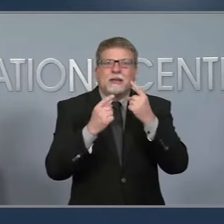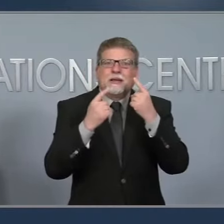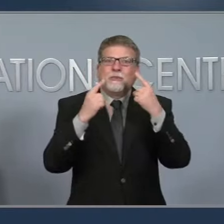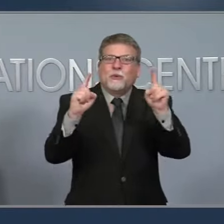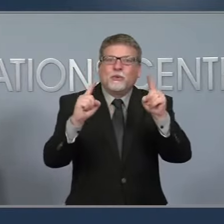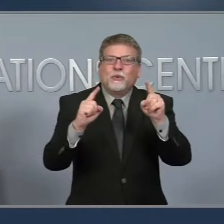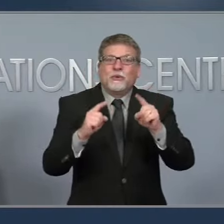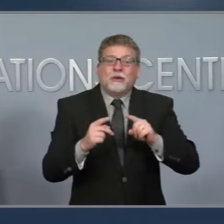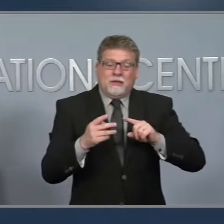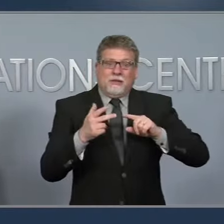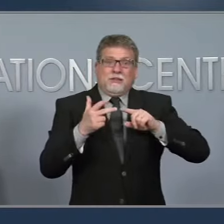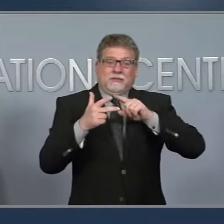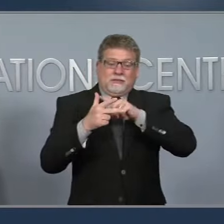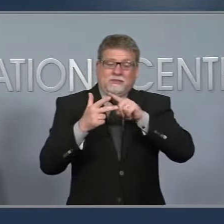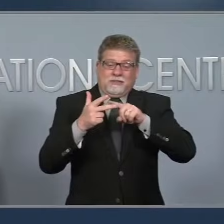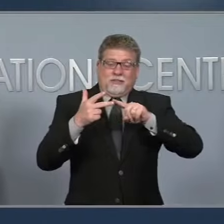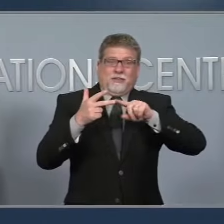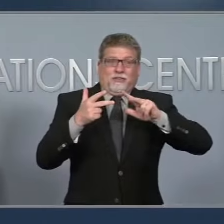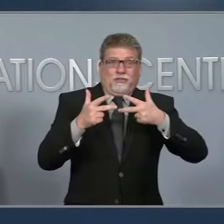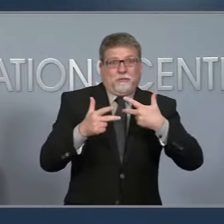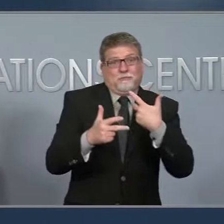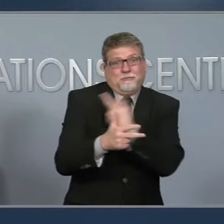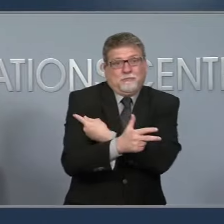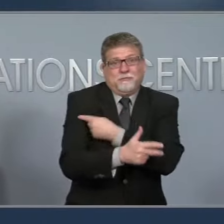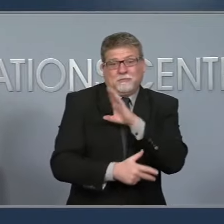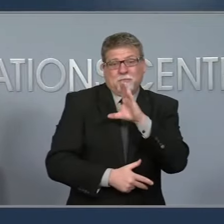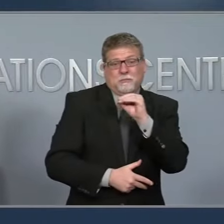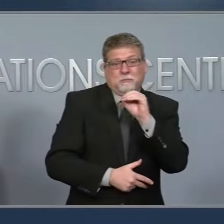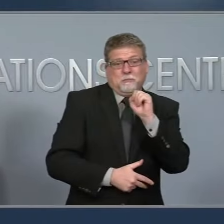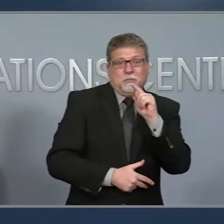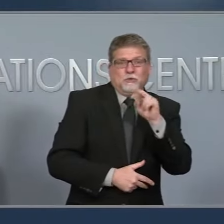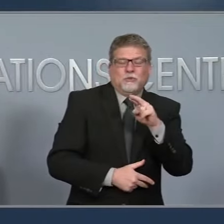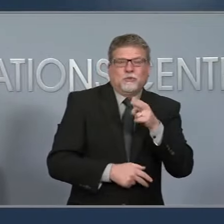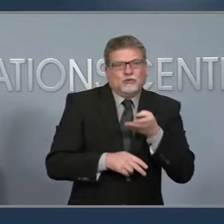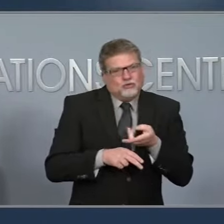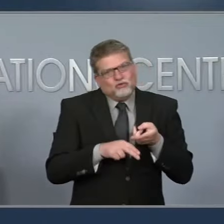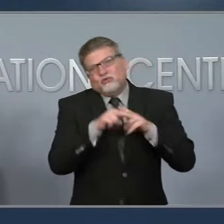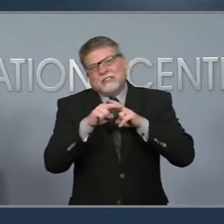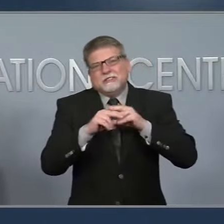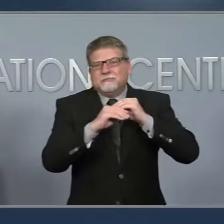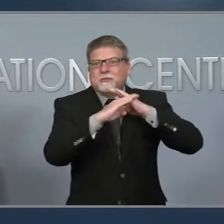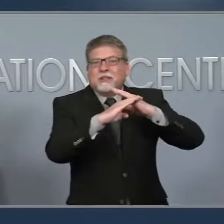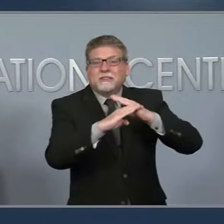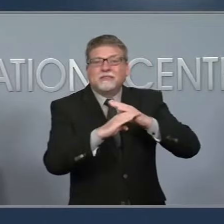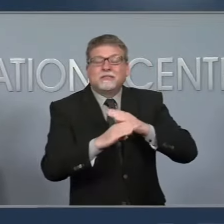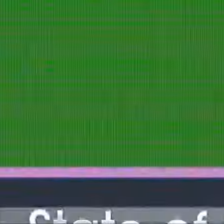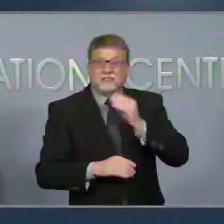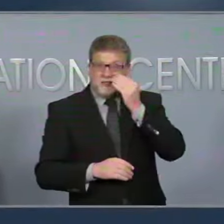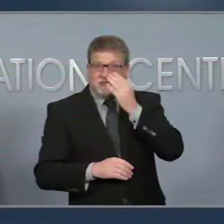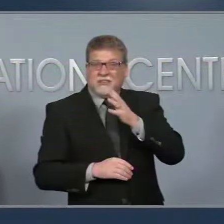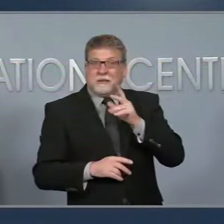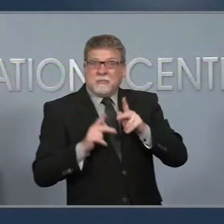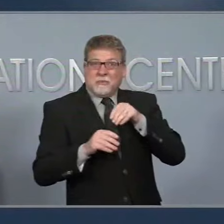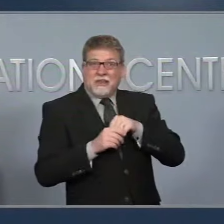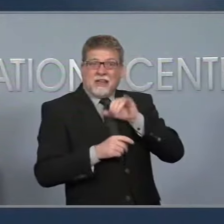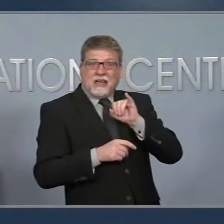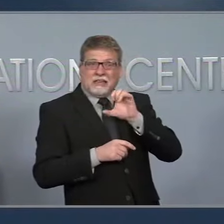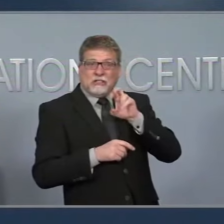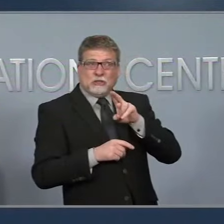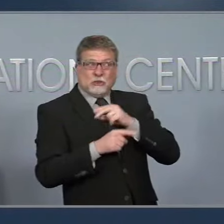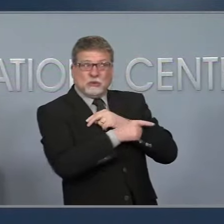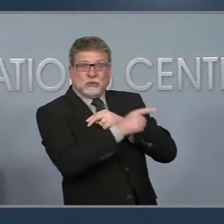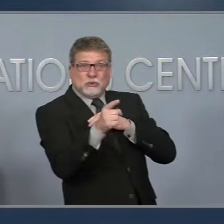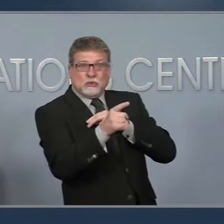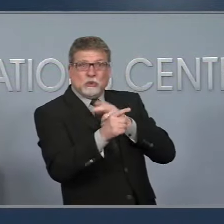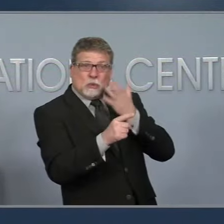provided additional protection. Of those in the intensive care unit, 95% have not received a